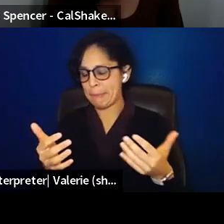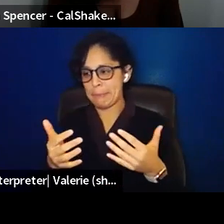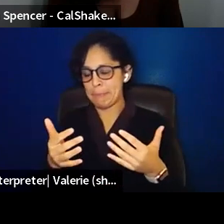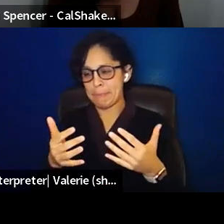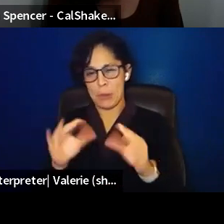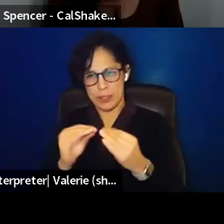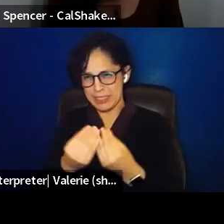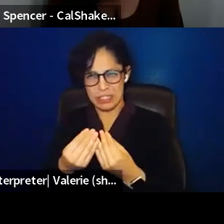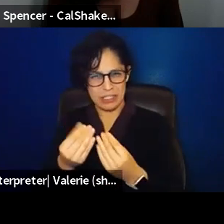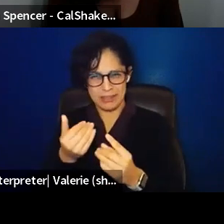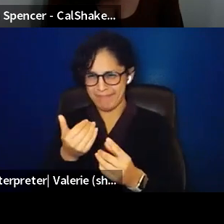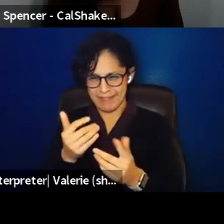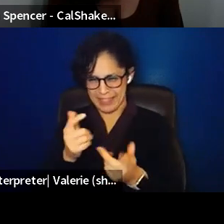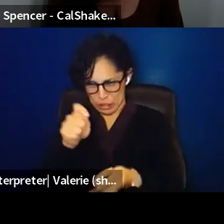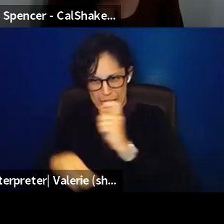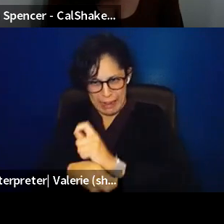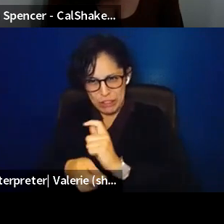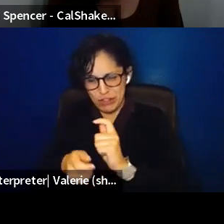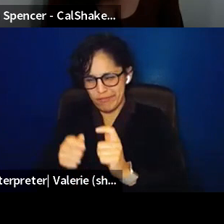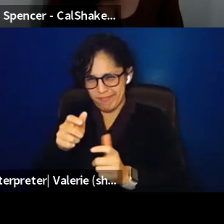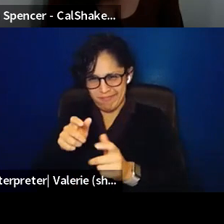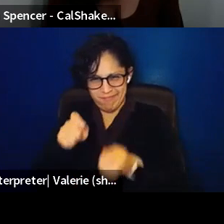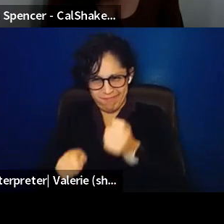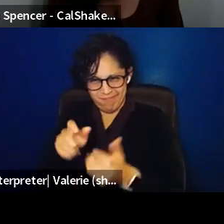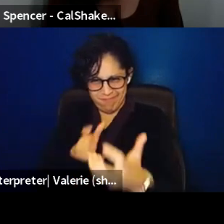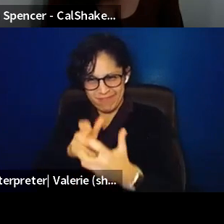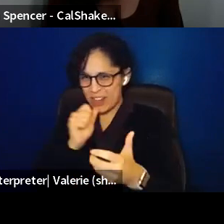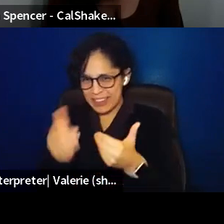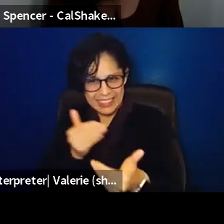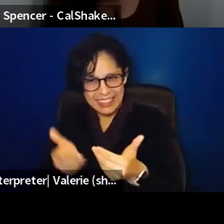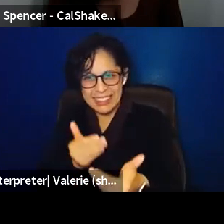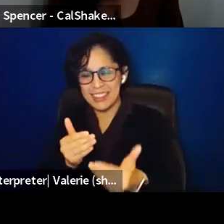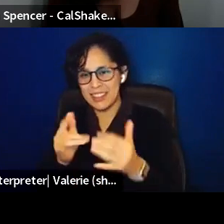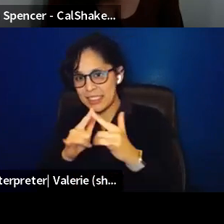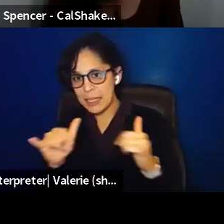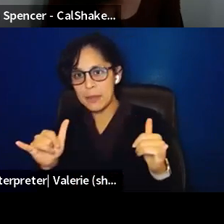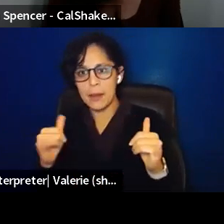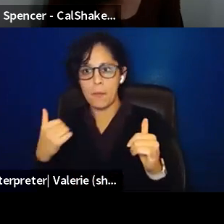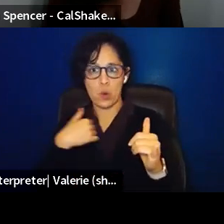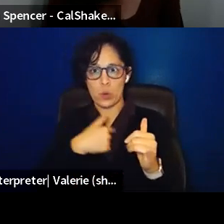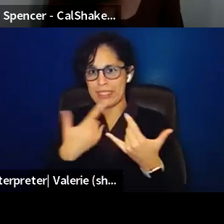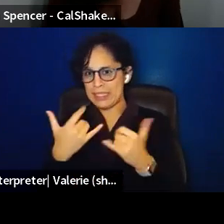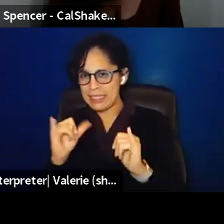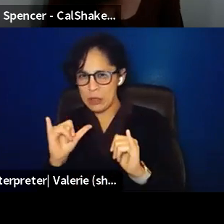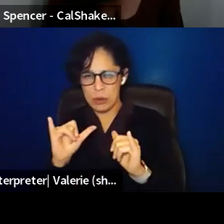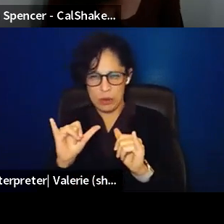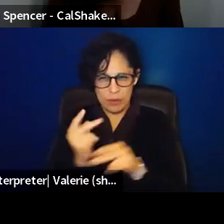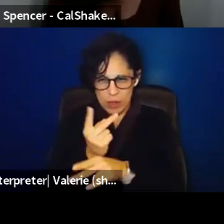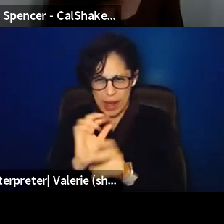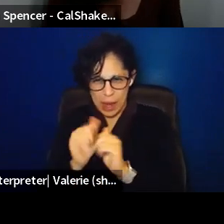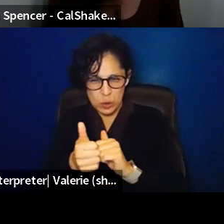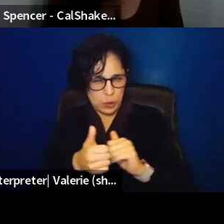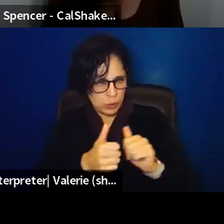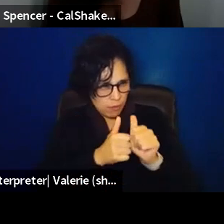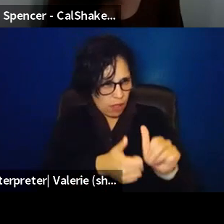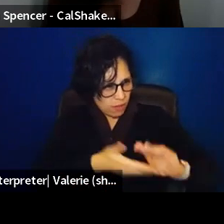not easy, and it is very easy for all of us and the rest of the organization to sort of default back to business as usual, which is something